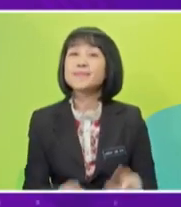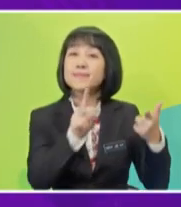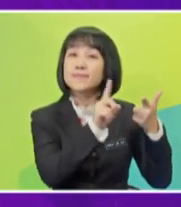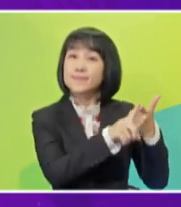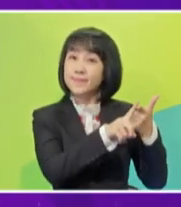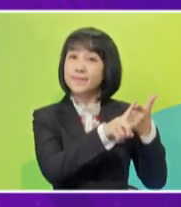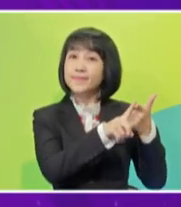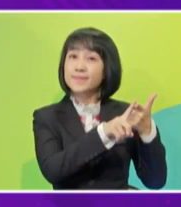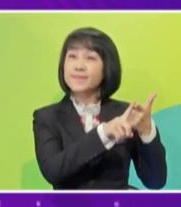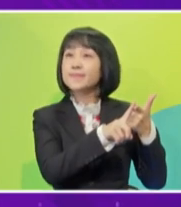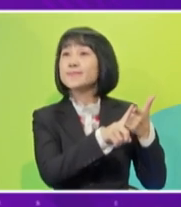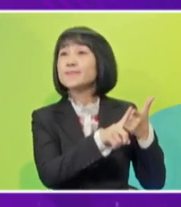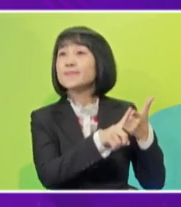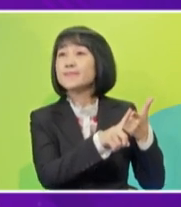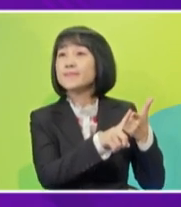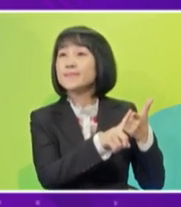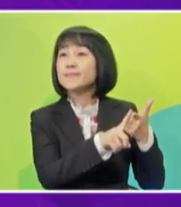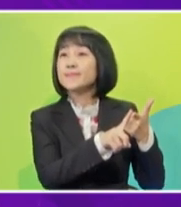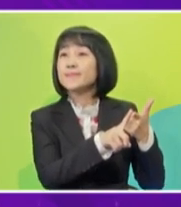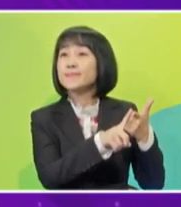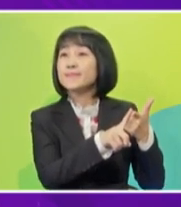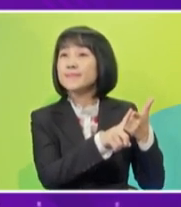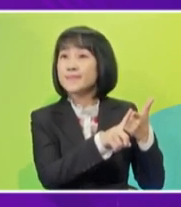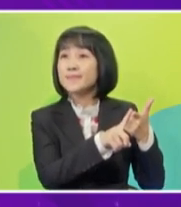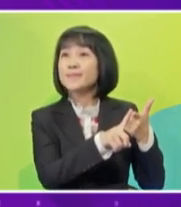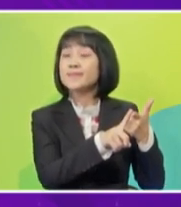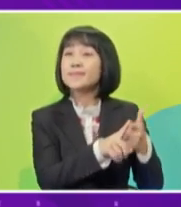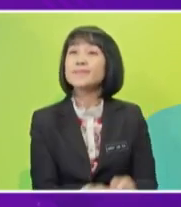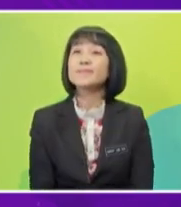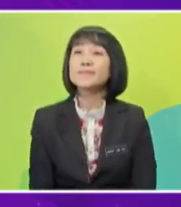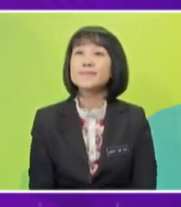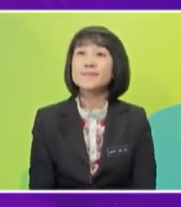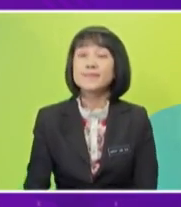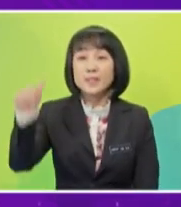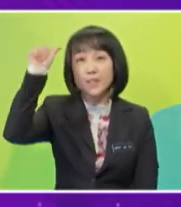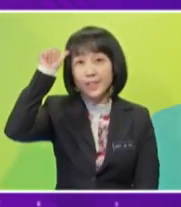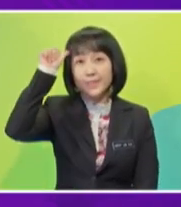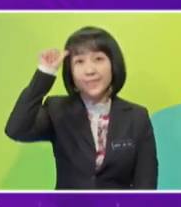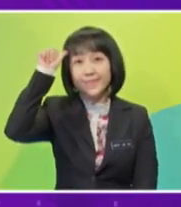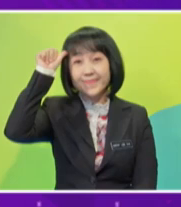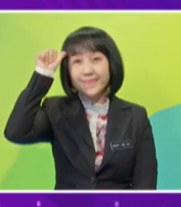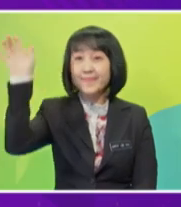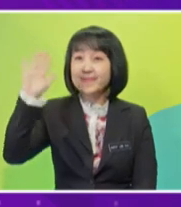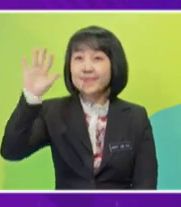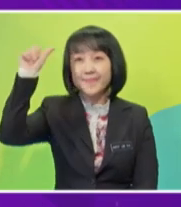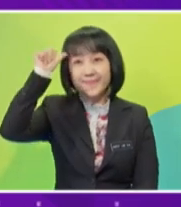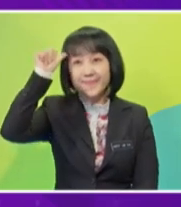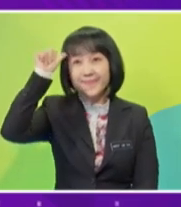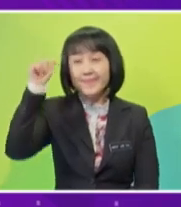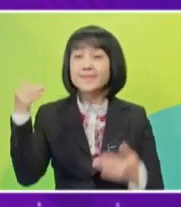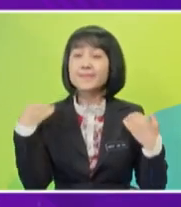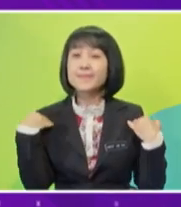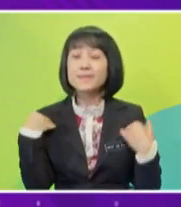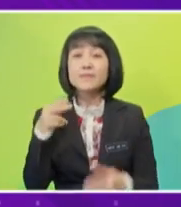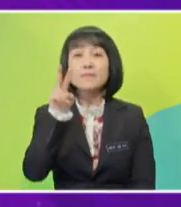have Nuruddin Amar Zanki bin Khairul Asnawi. Hi, Amar! And we also have two